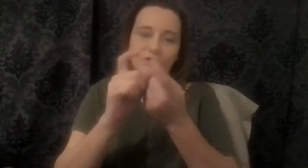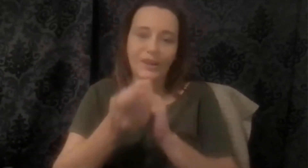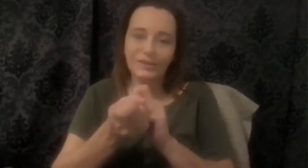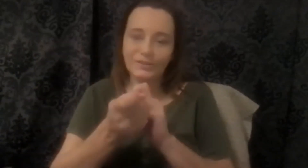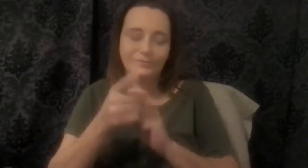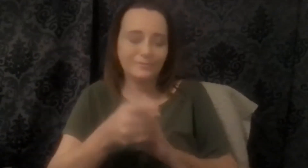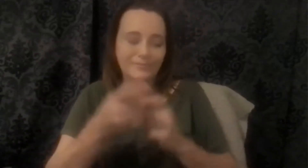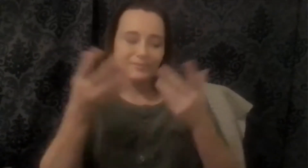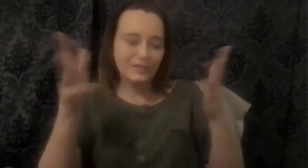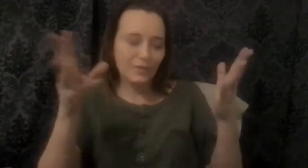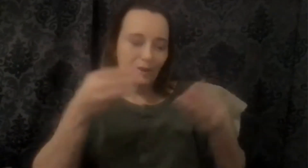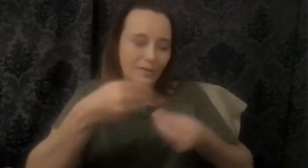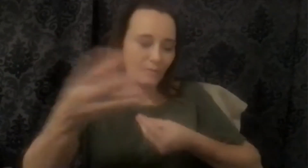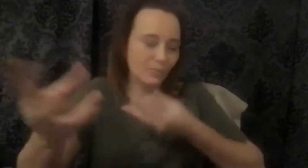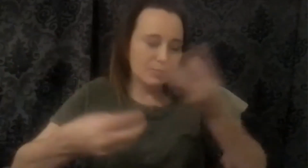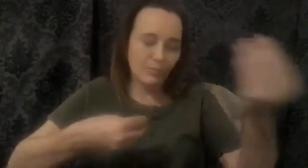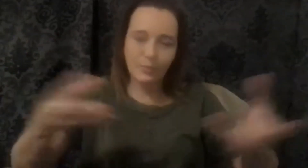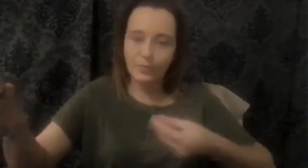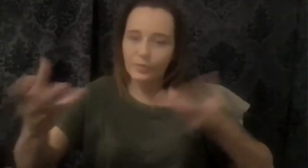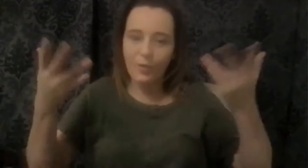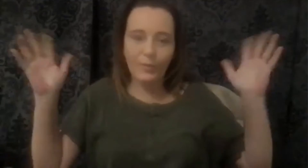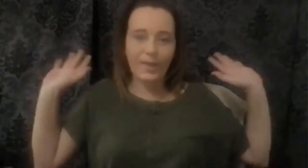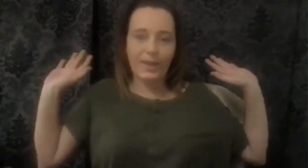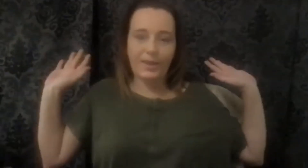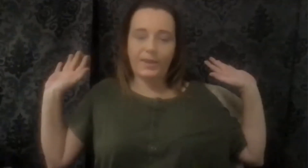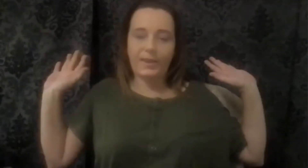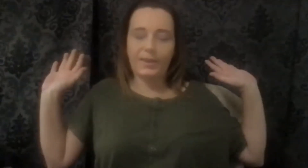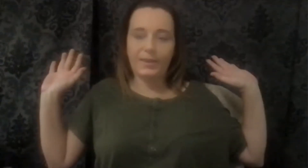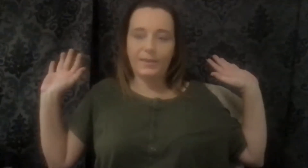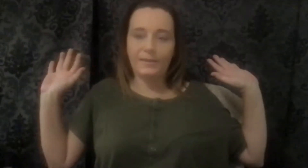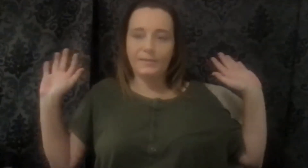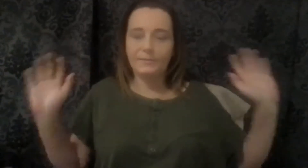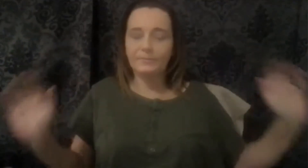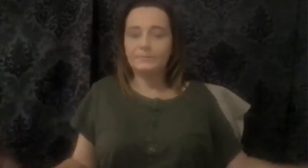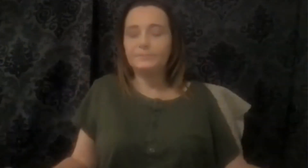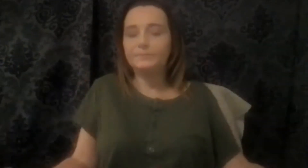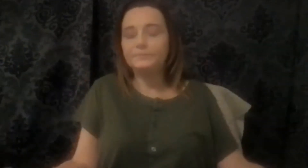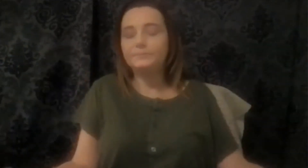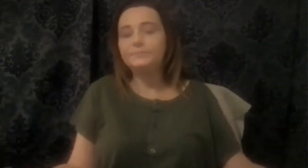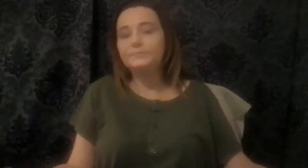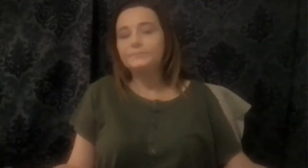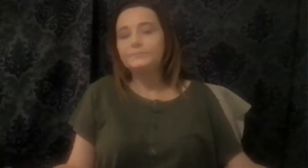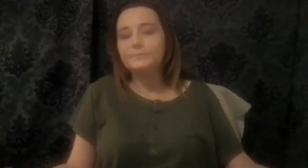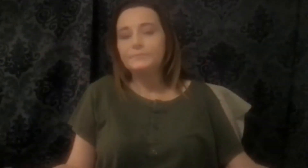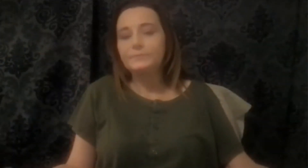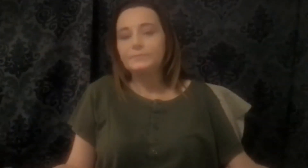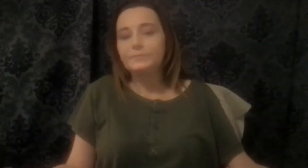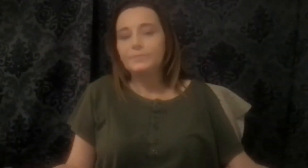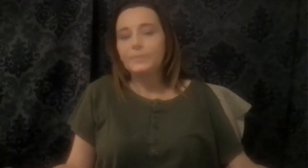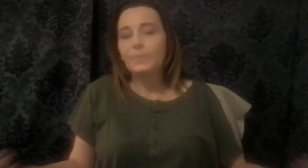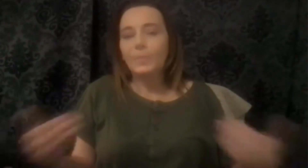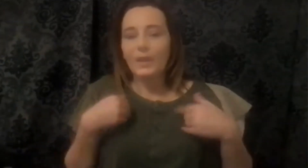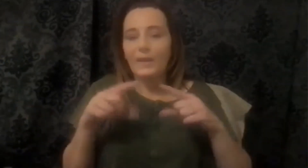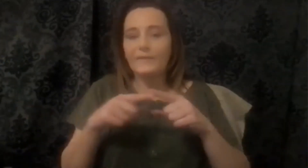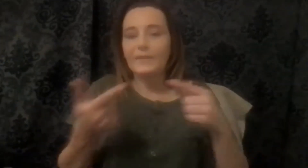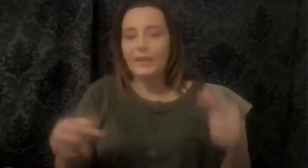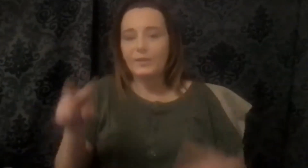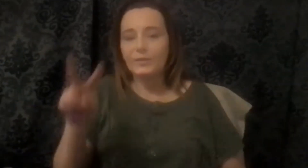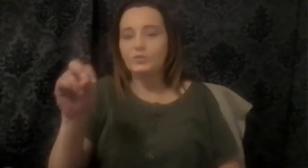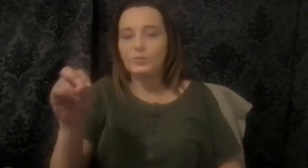has gone out to everybody already. And, you know, I mean, we had language in